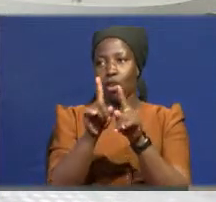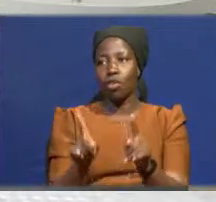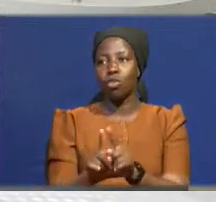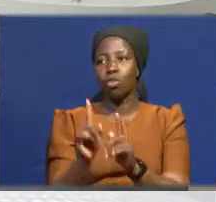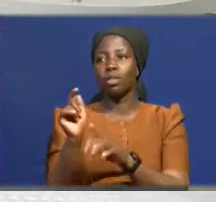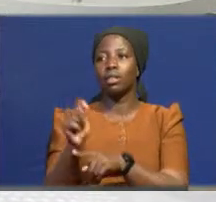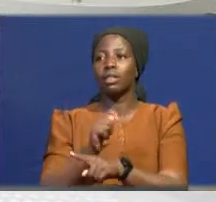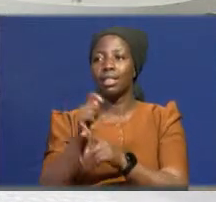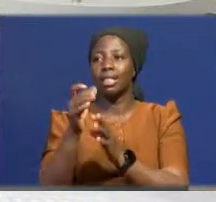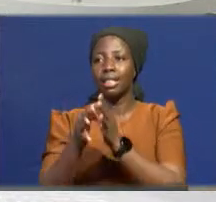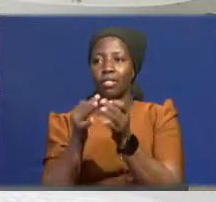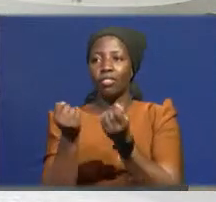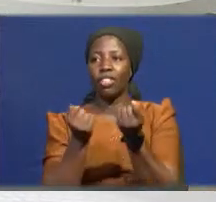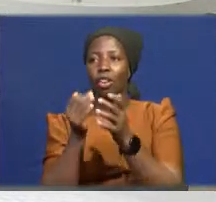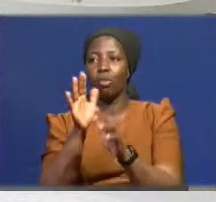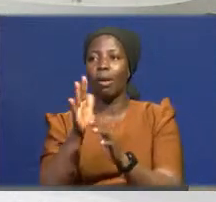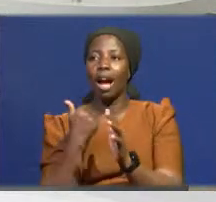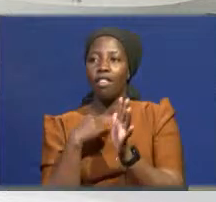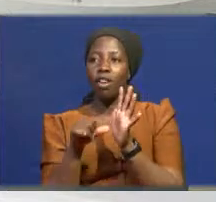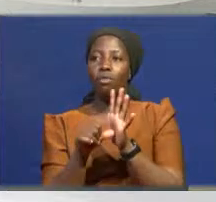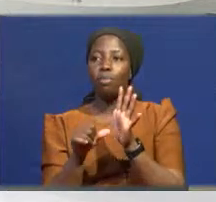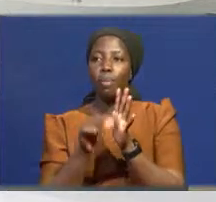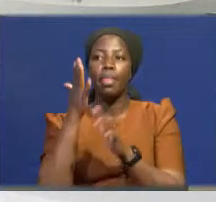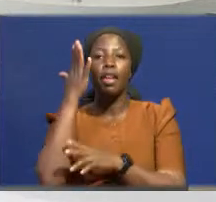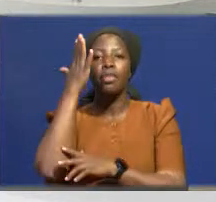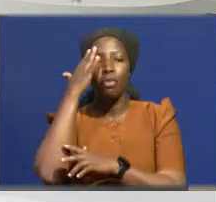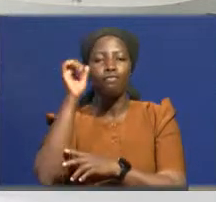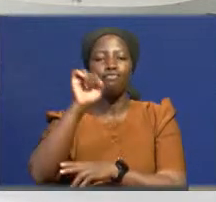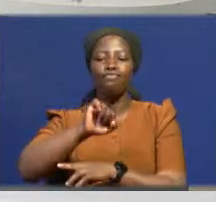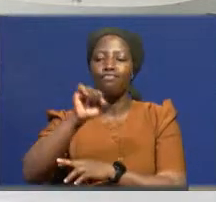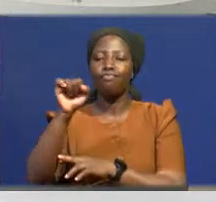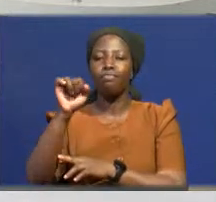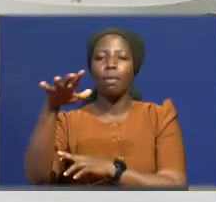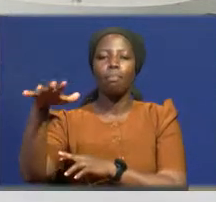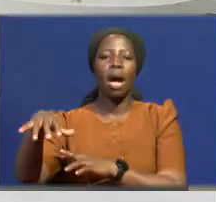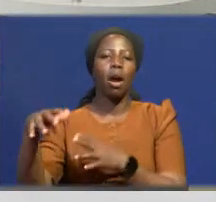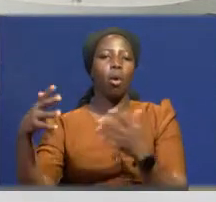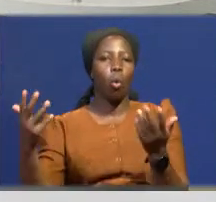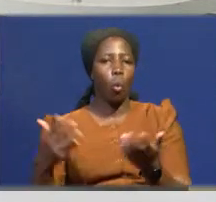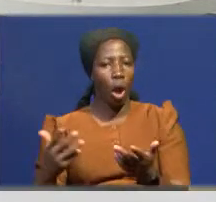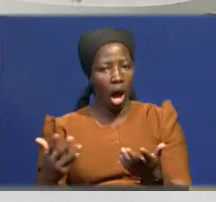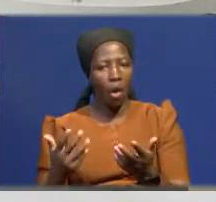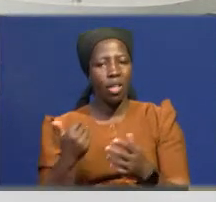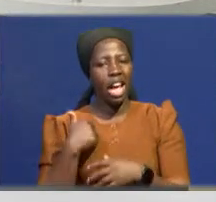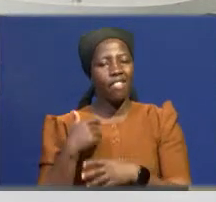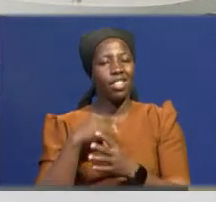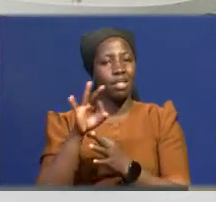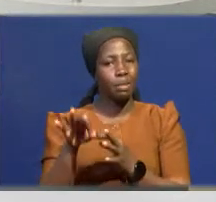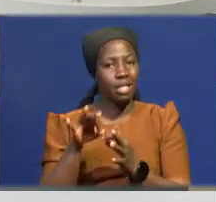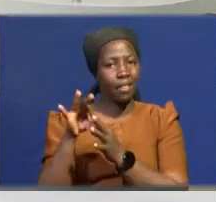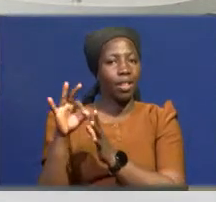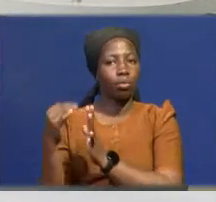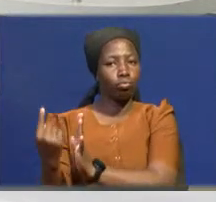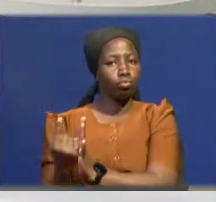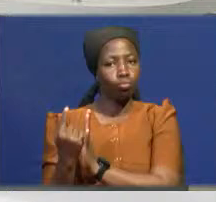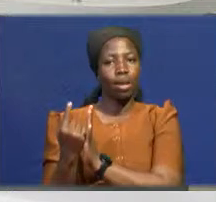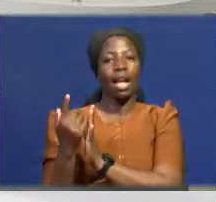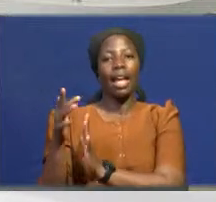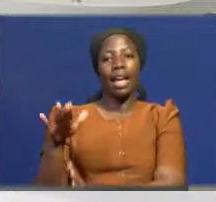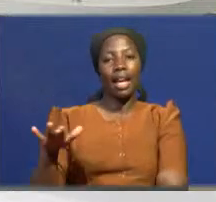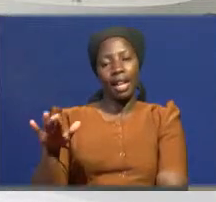they have a problem with their car, the hybrid, they know where to park. We have dedicated quarantine areas within the rally route.